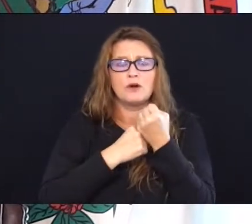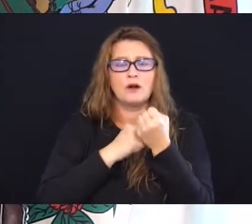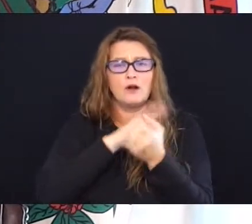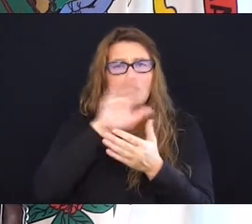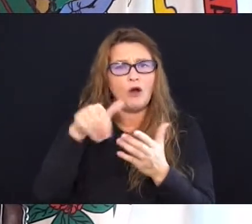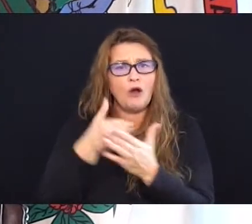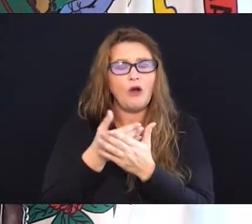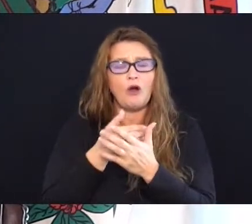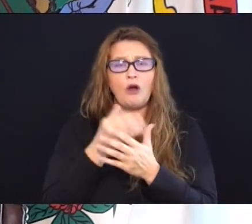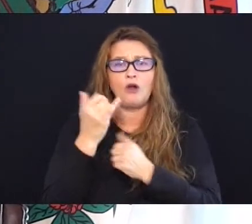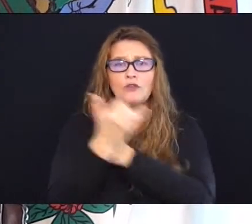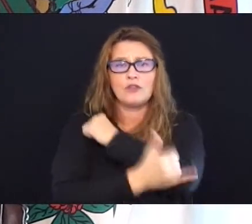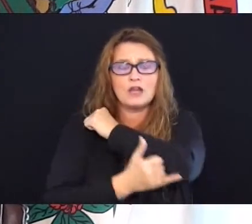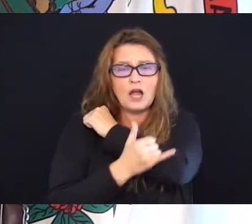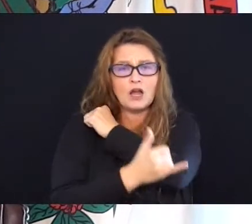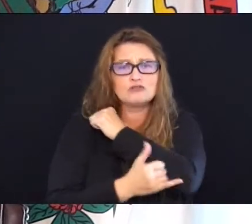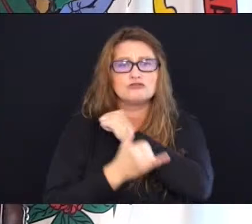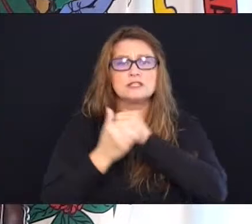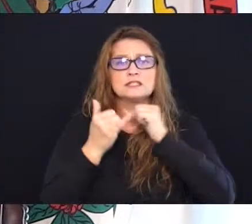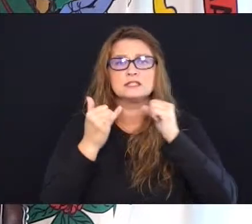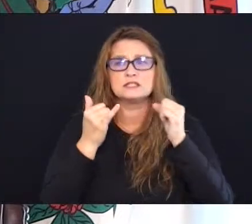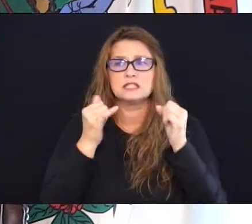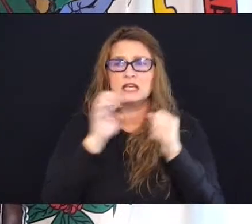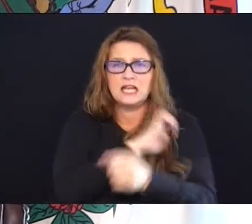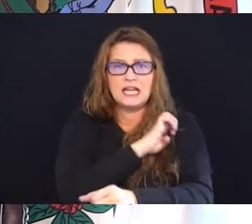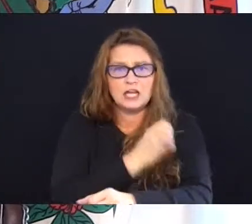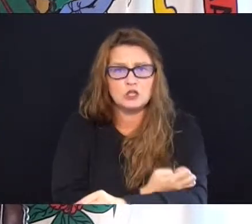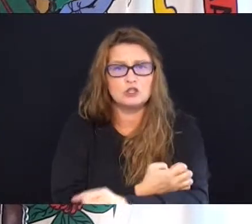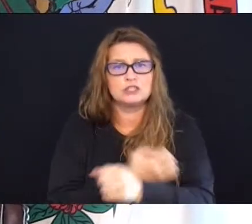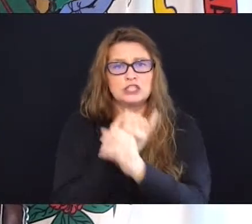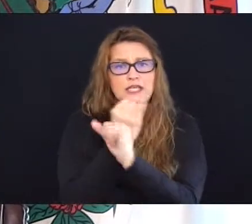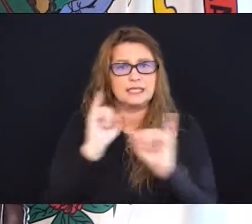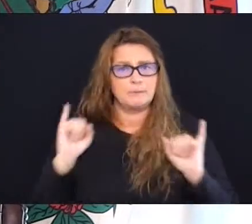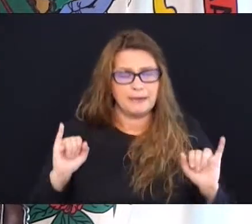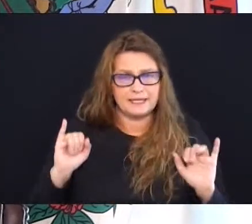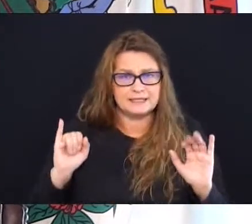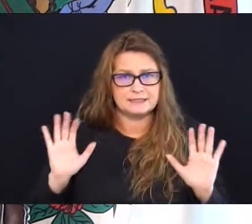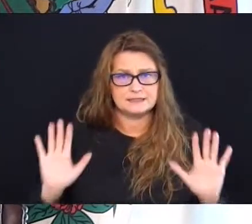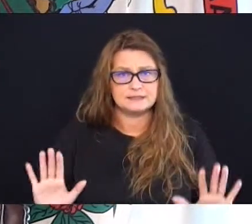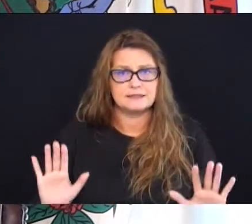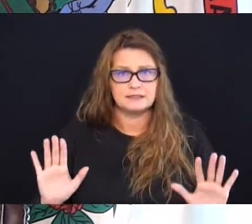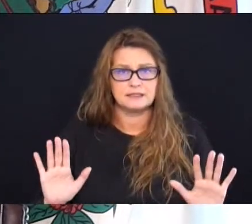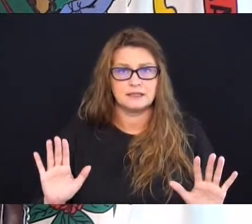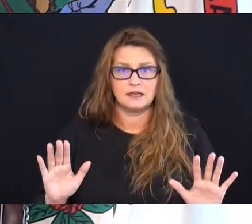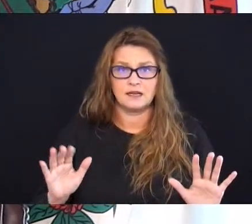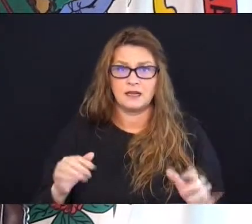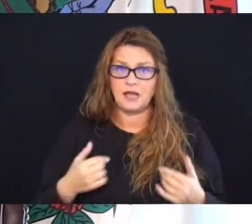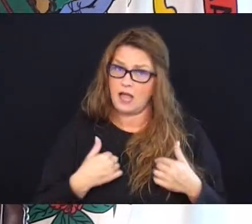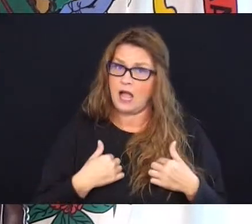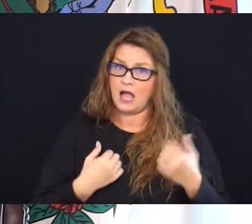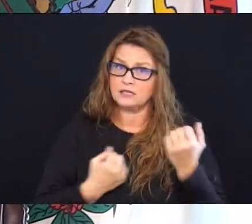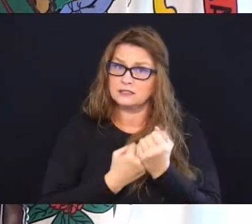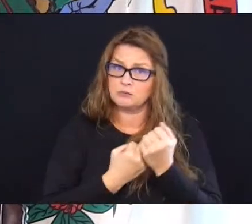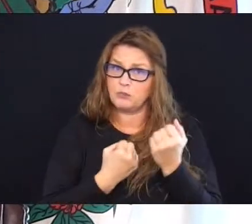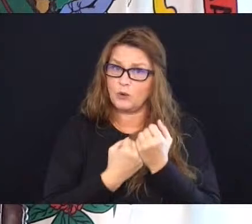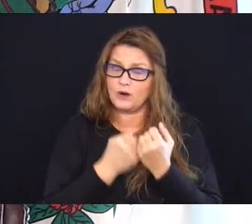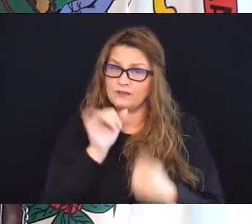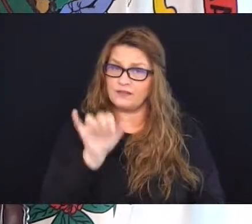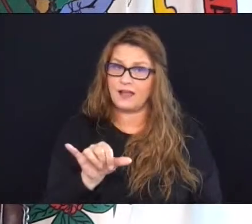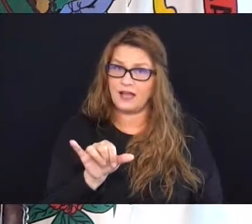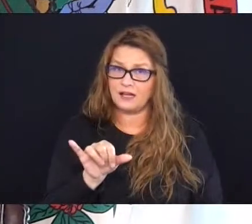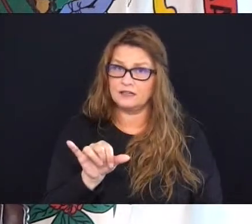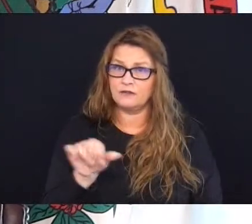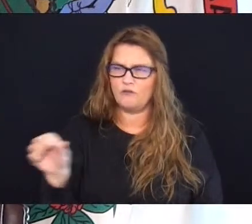fact that this country should be totally energy independent. Now, I absolutely stand rock solid for all the